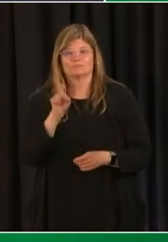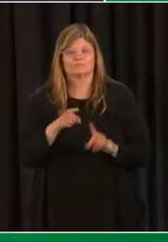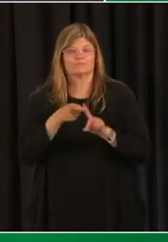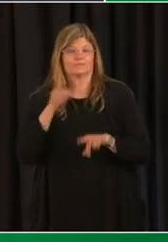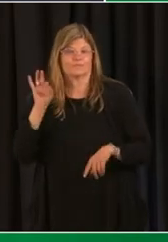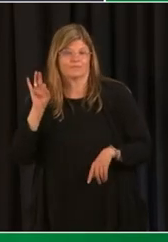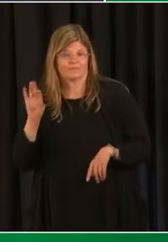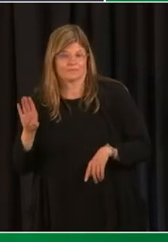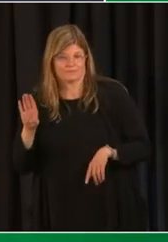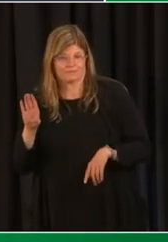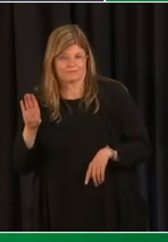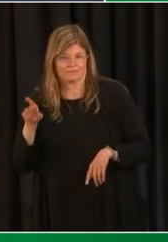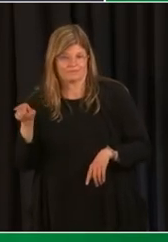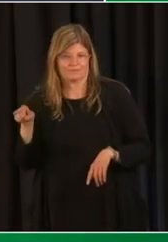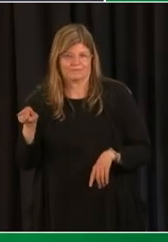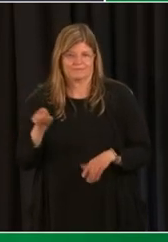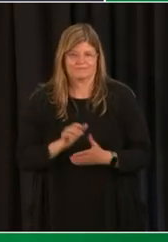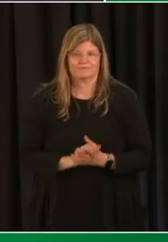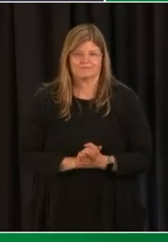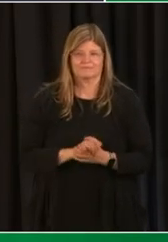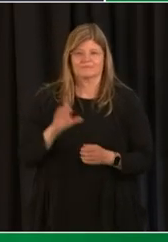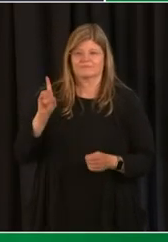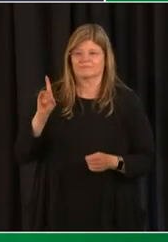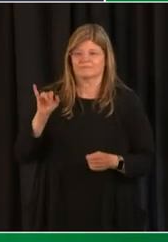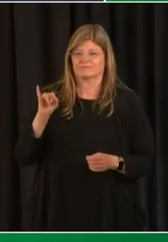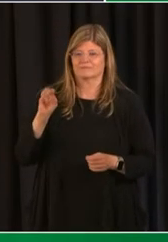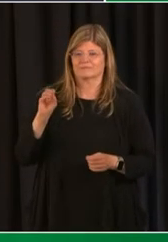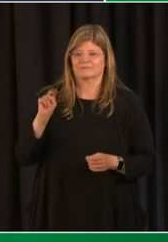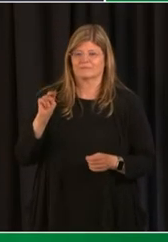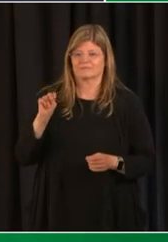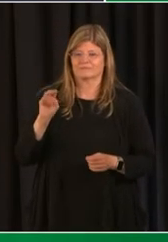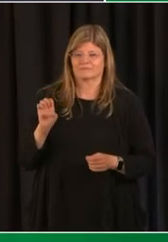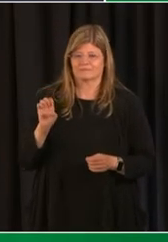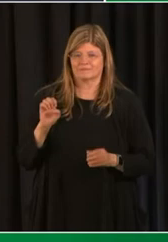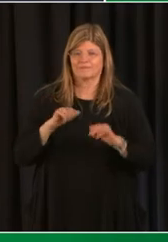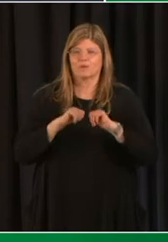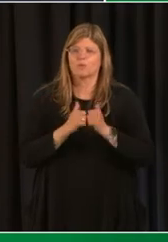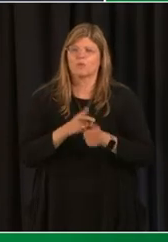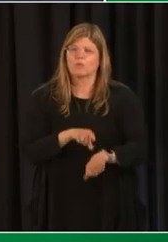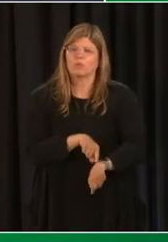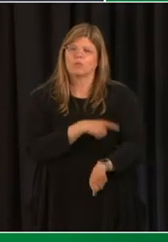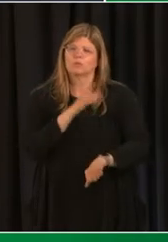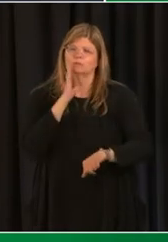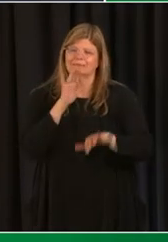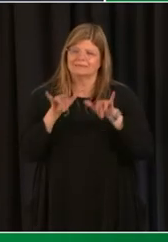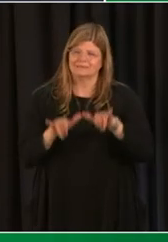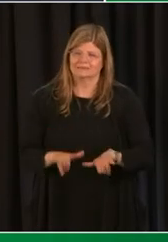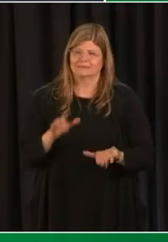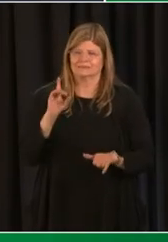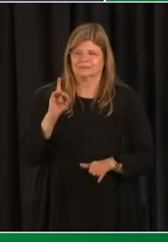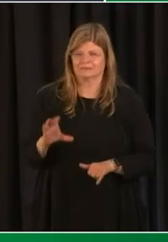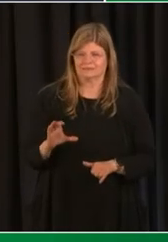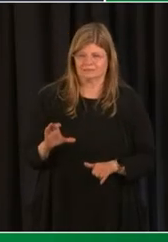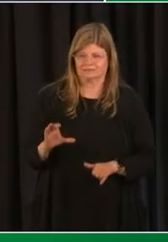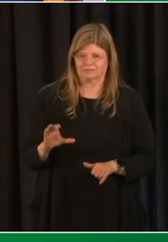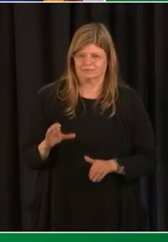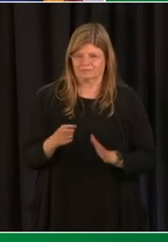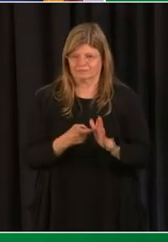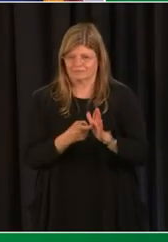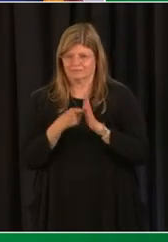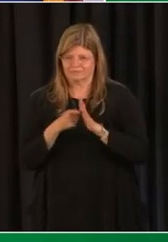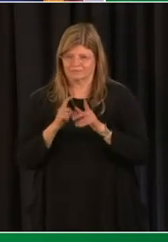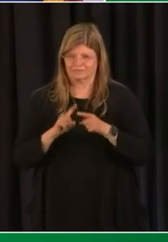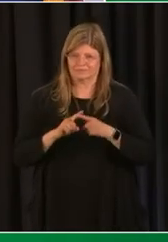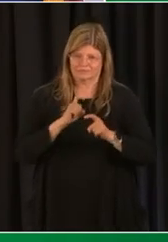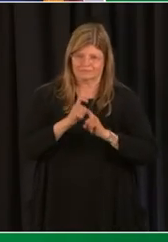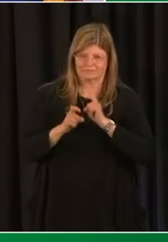Facebook, from Dion, who asks, how long will Stay DC take to be dispersed?